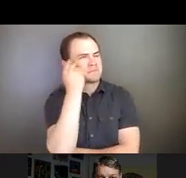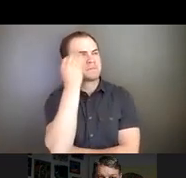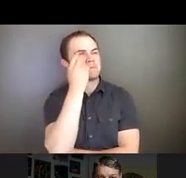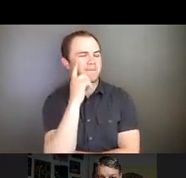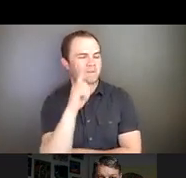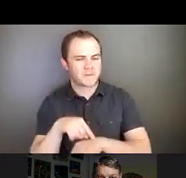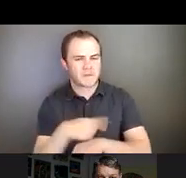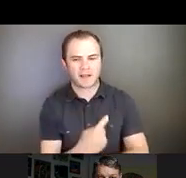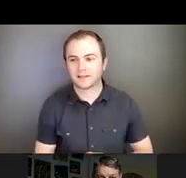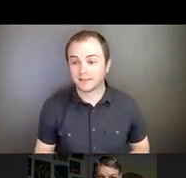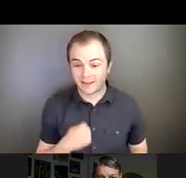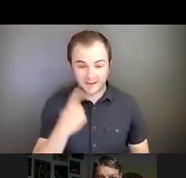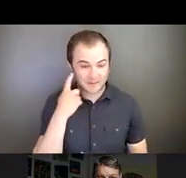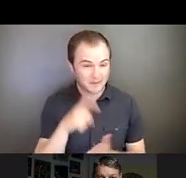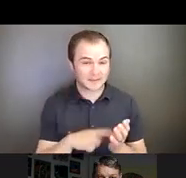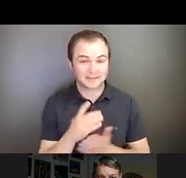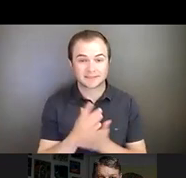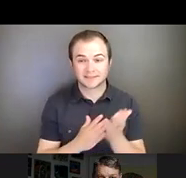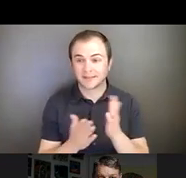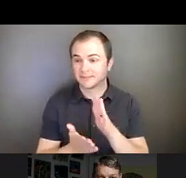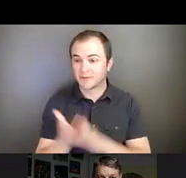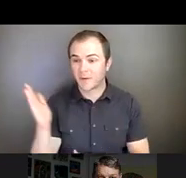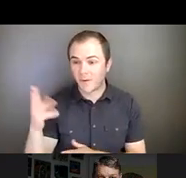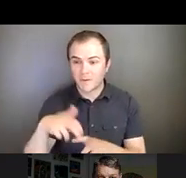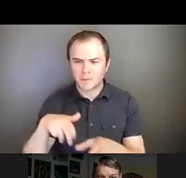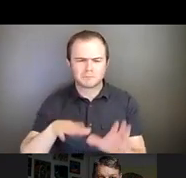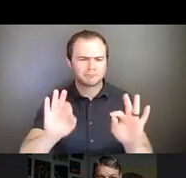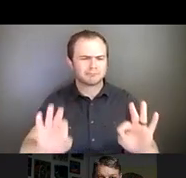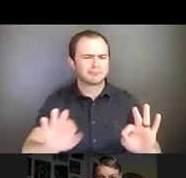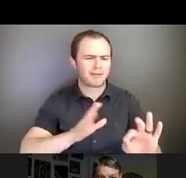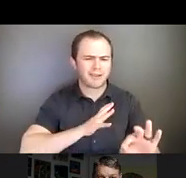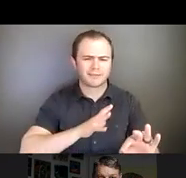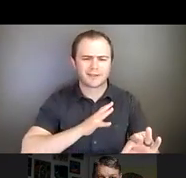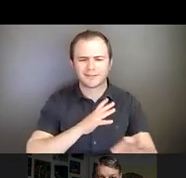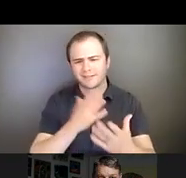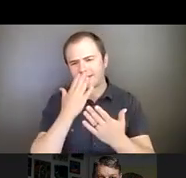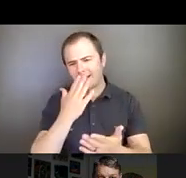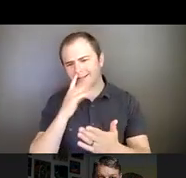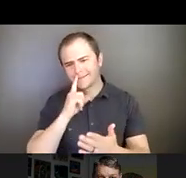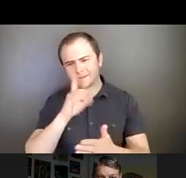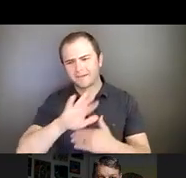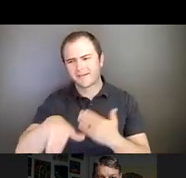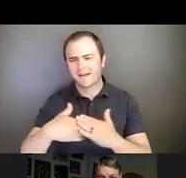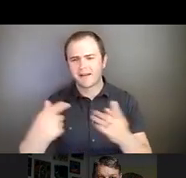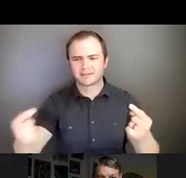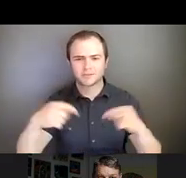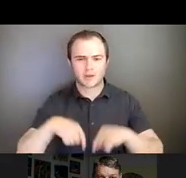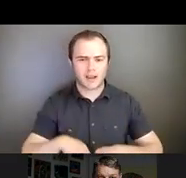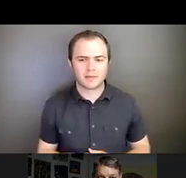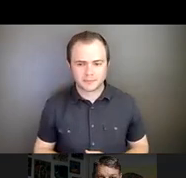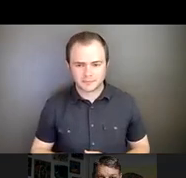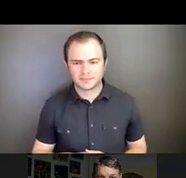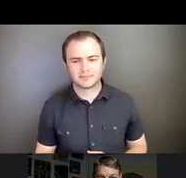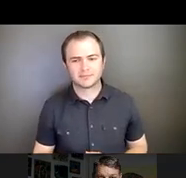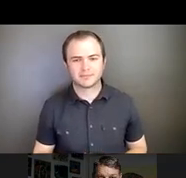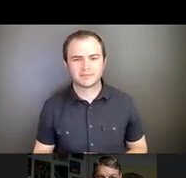I see that some of you have to jump off. That is perfectly all right. We appreciate having all of you here, sharing your